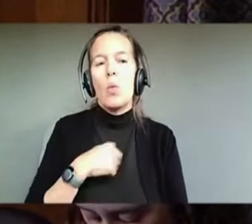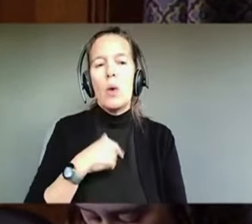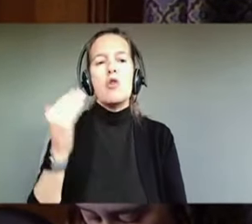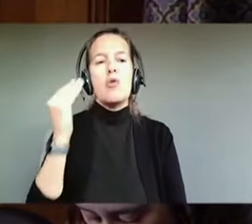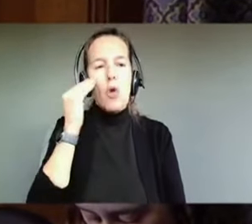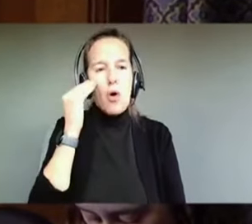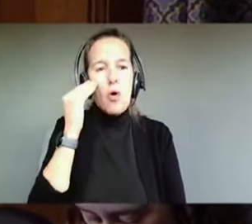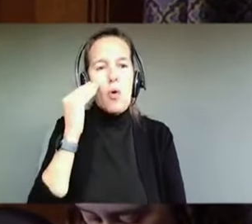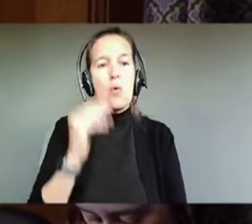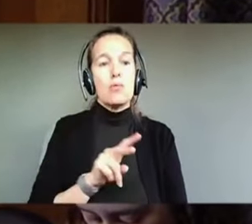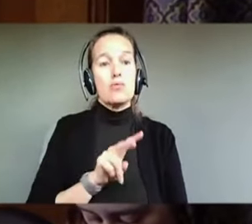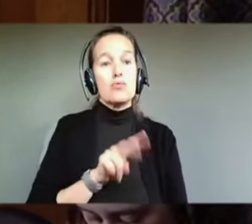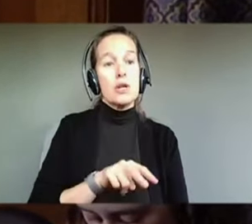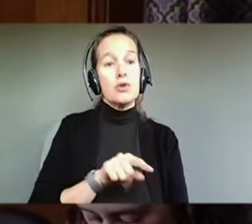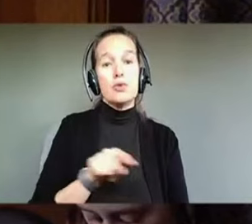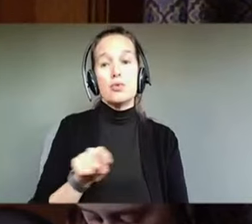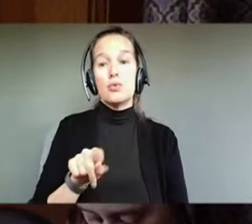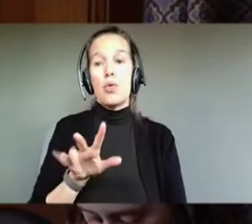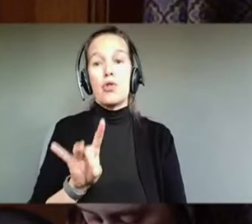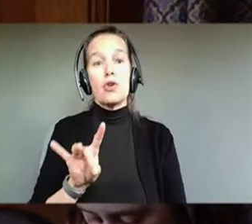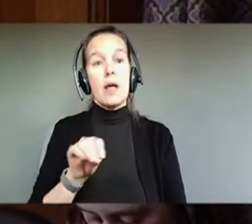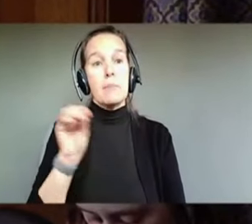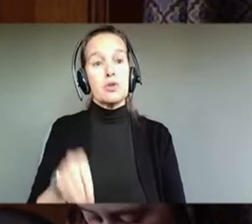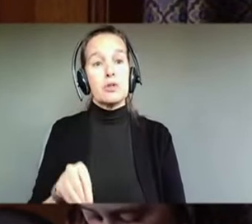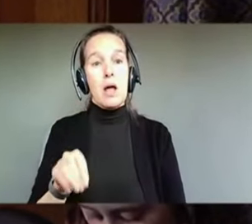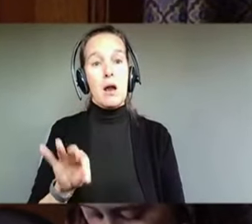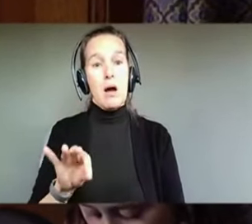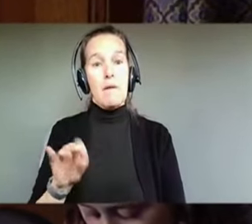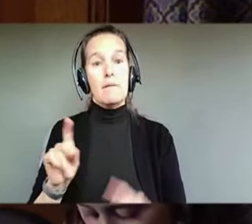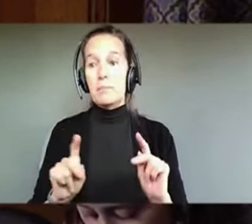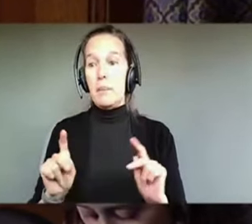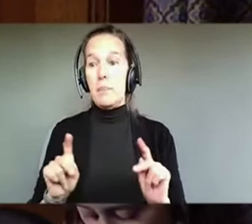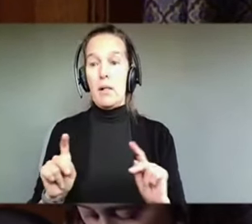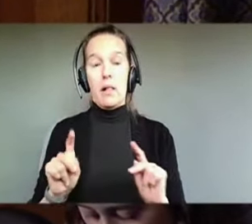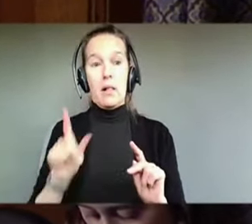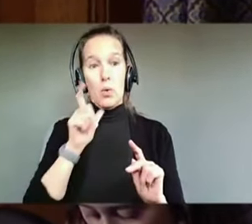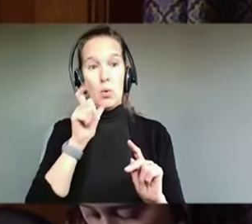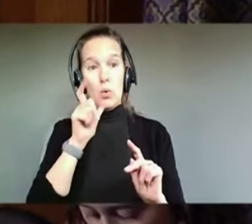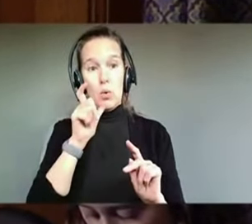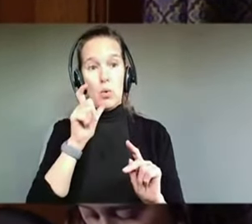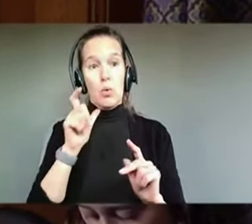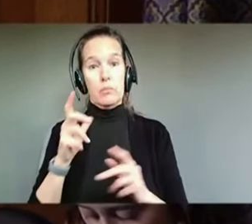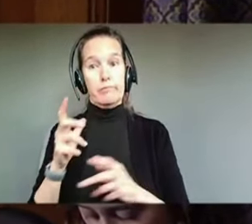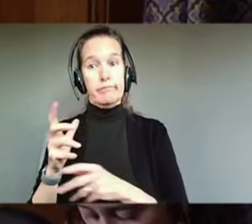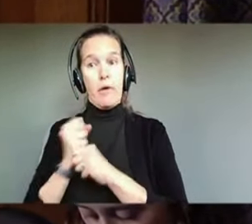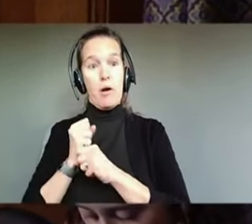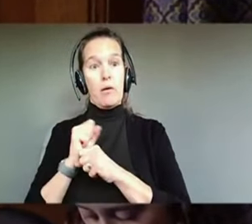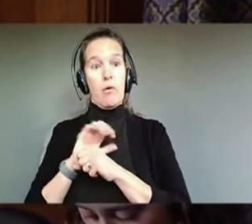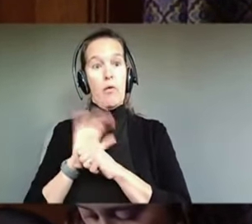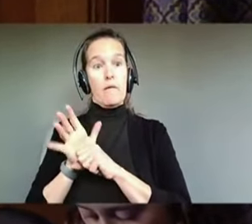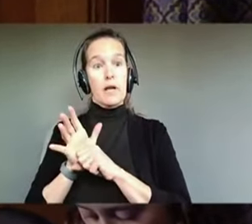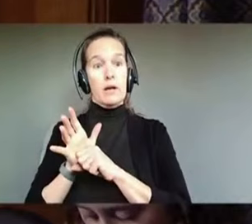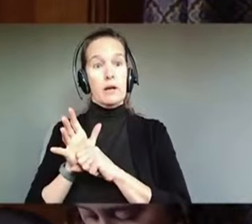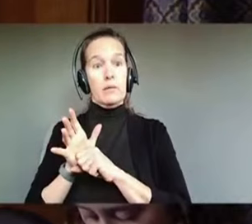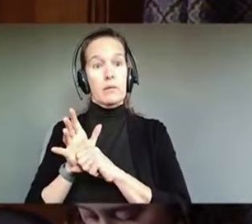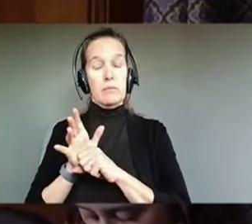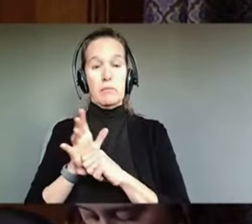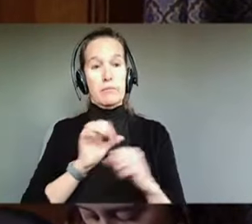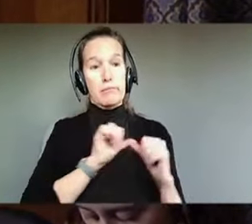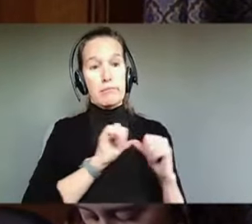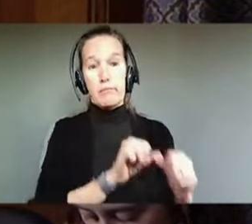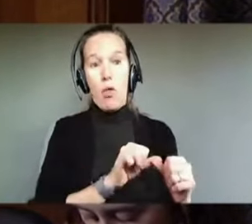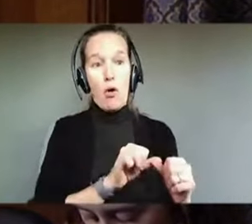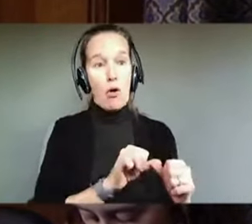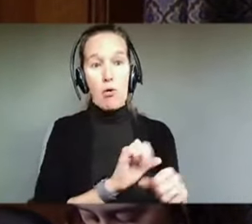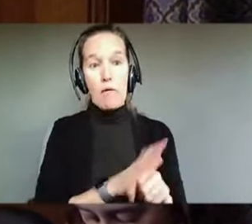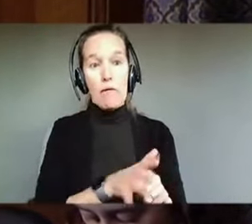22 to 38% of those people who have had COVID are not faking it. Otherwise, there